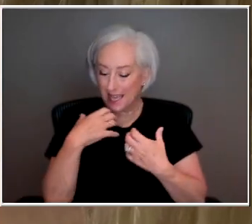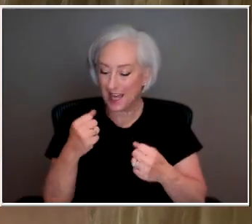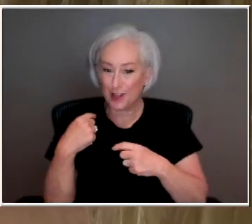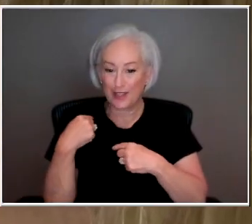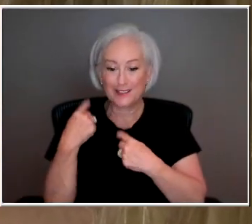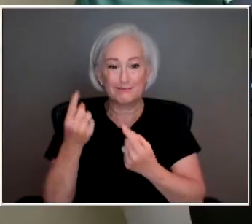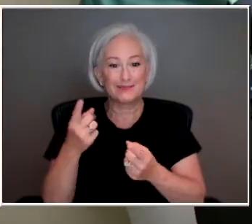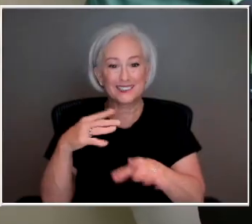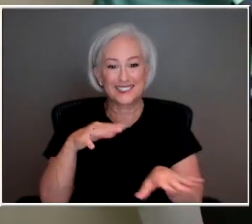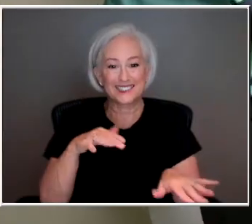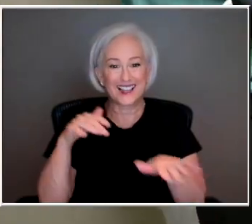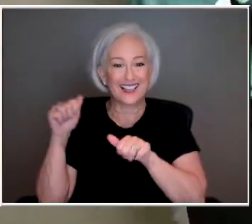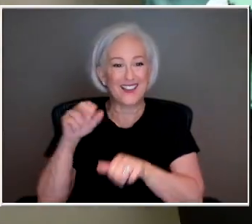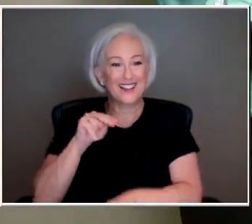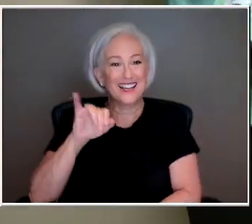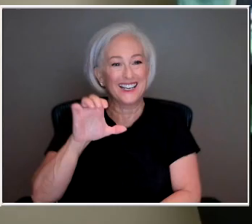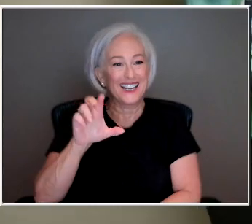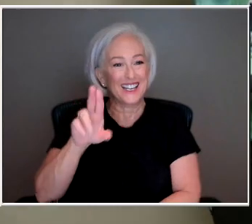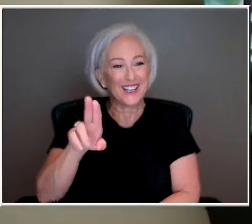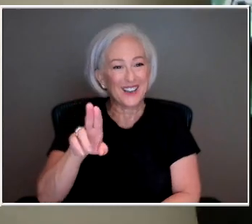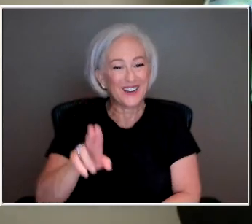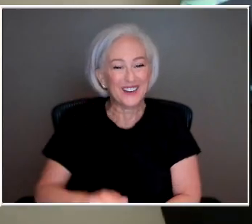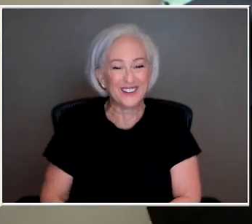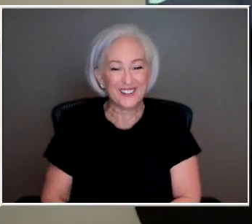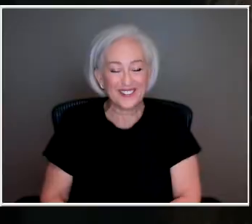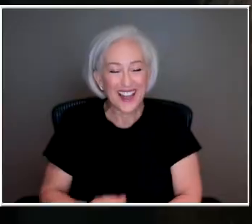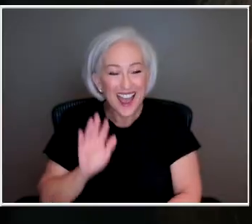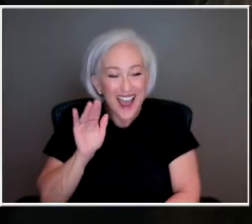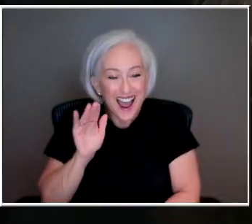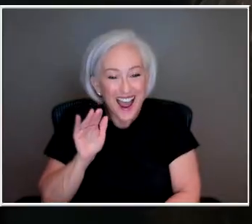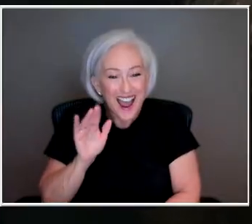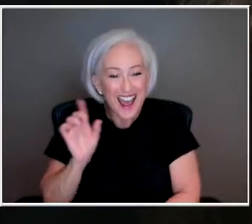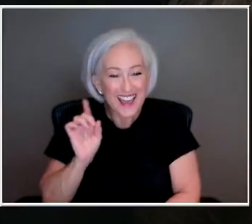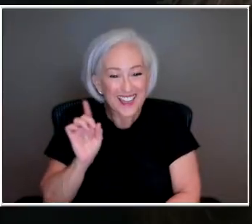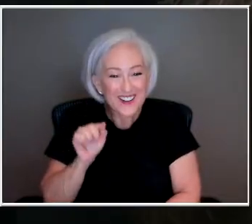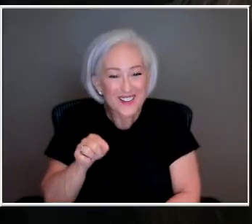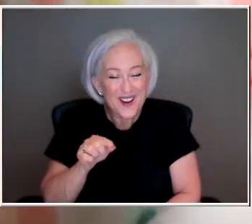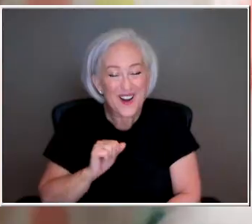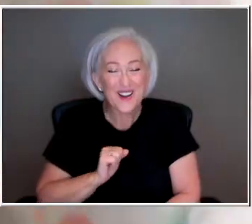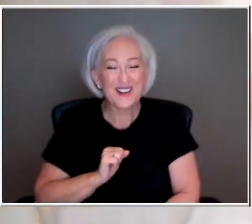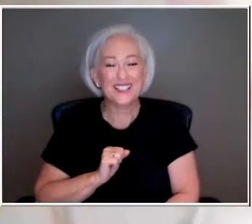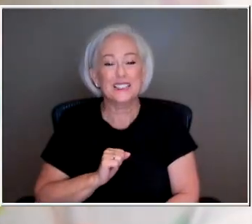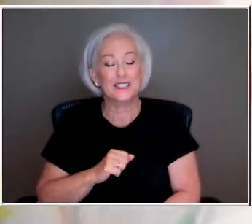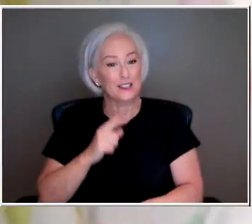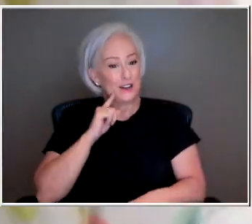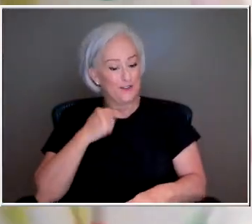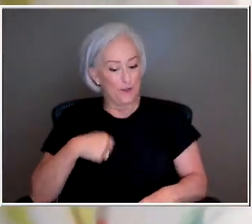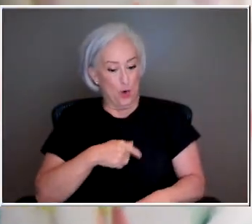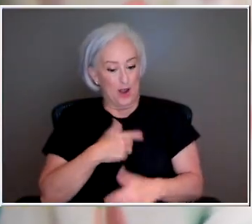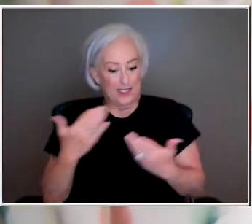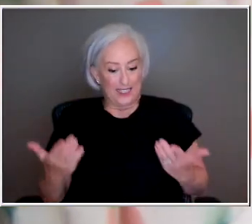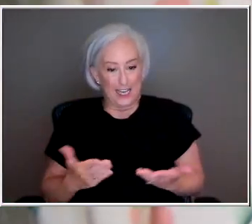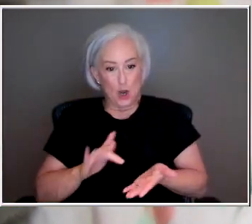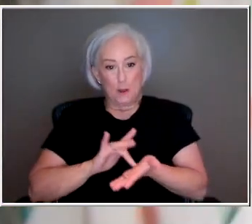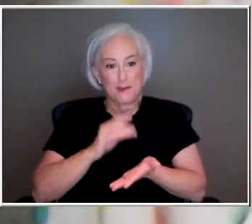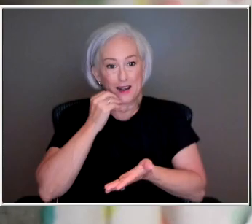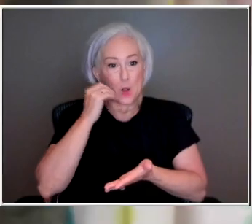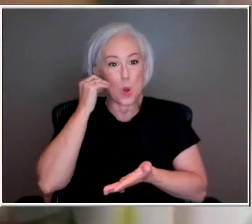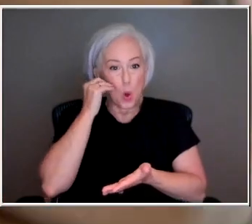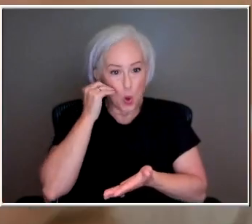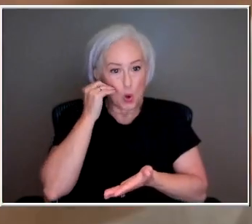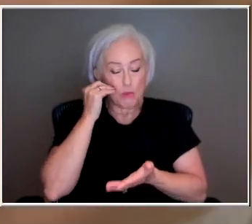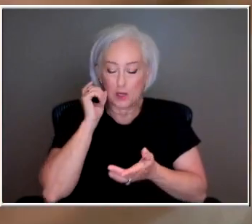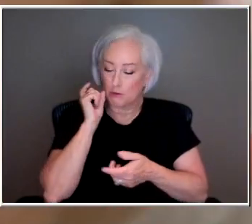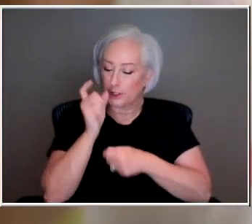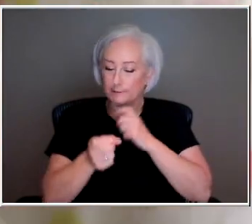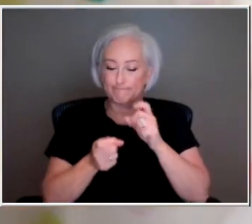me? Hi, there you are. That's a good way. For us here at the medical home, we try to give them everything that they need and try to